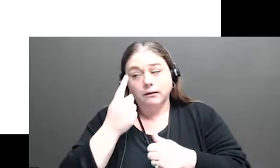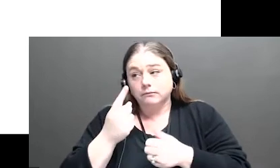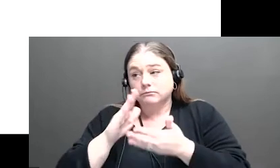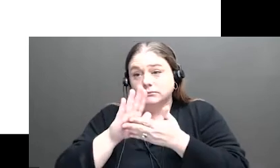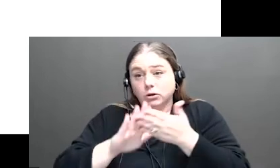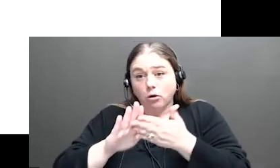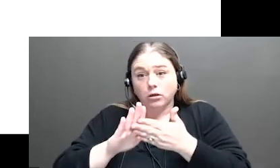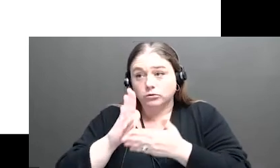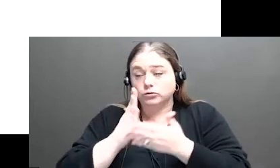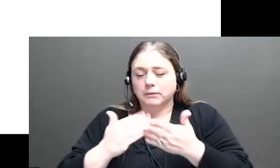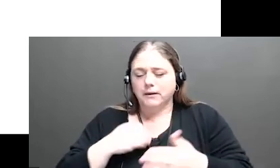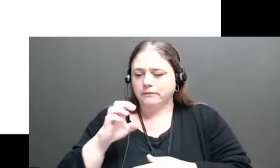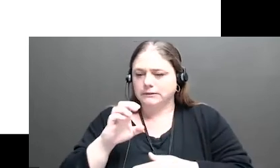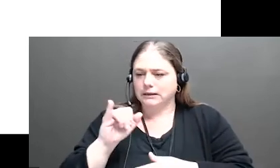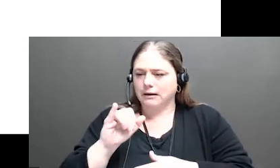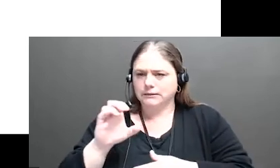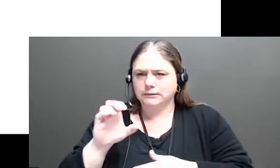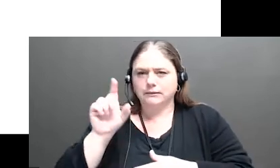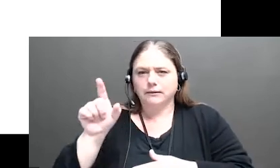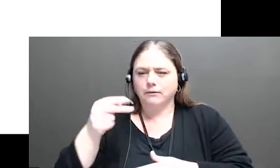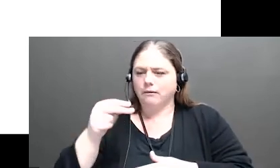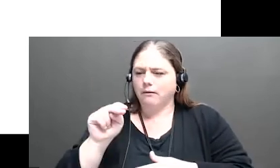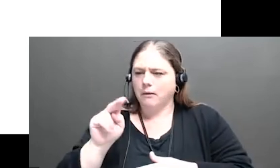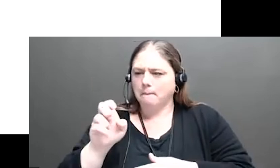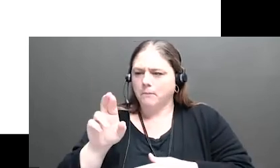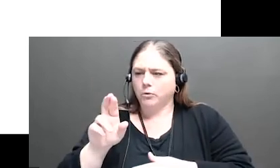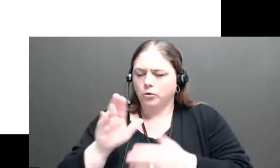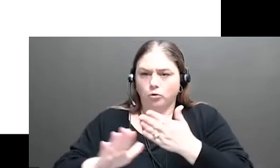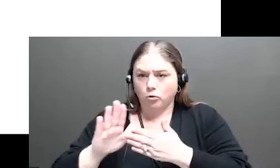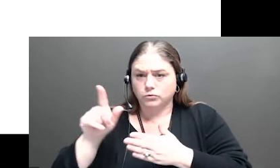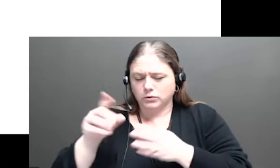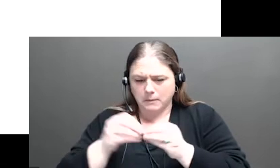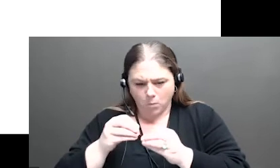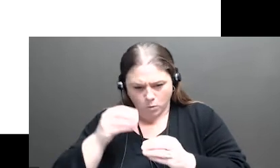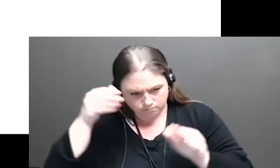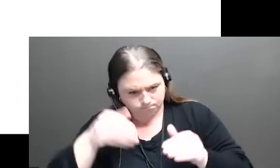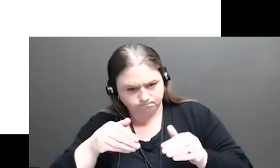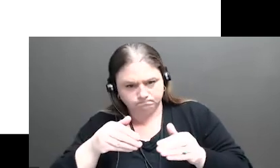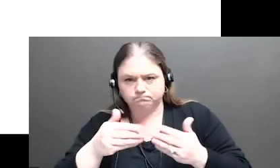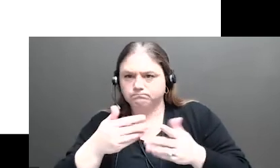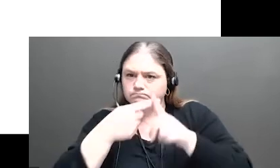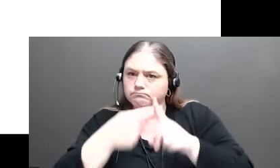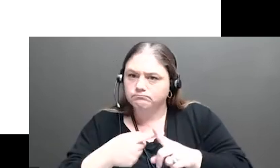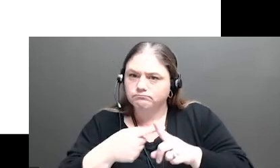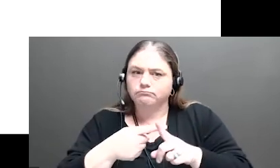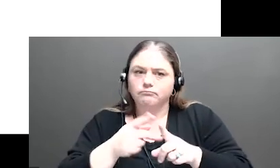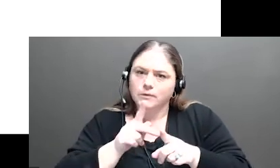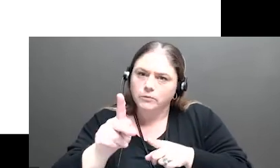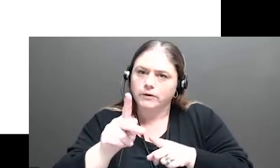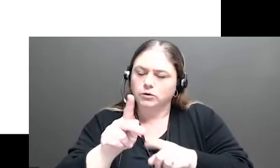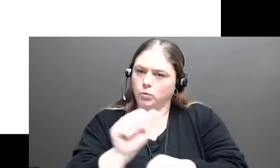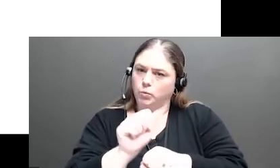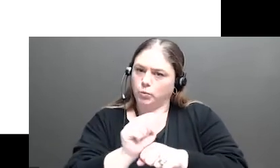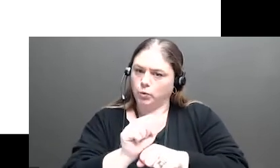such as the CICE program at Humber College in Ontario. It furthers even more the positive and professional work habits and